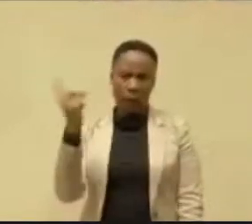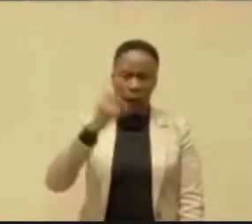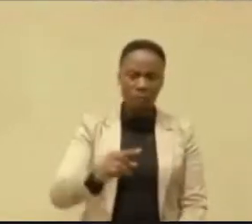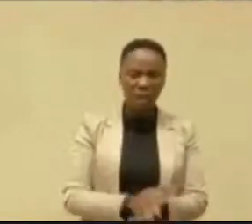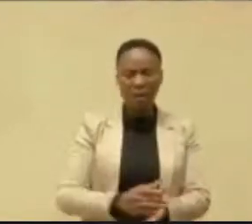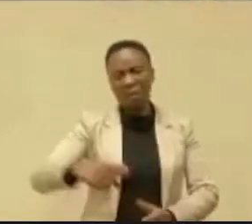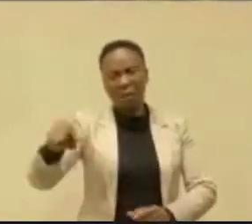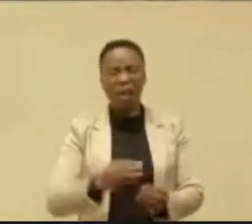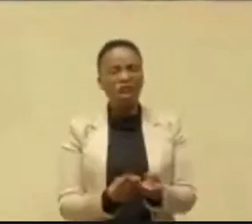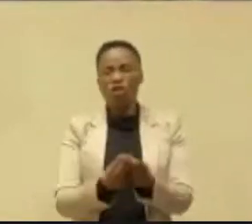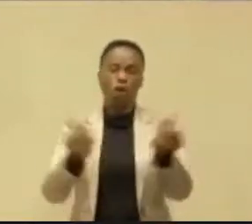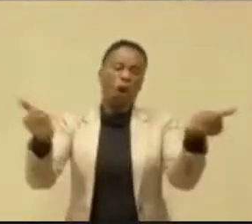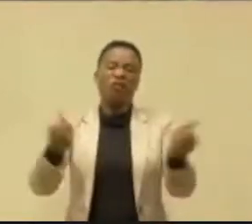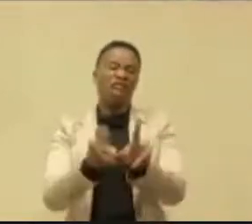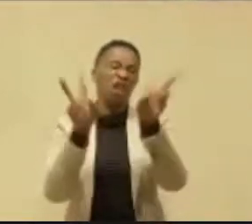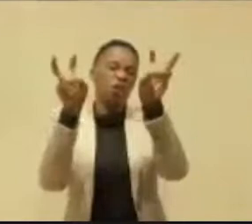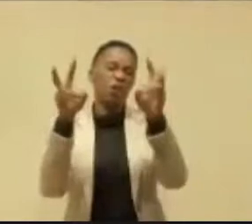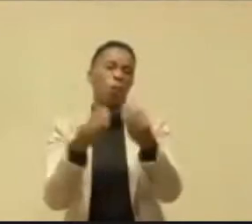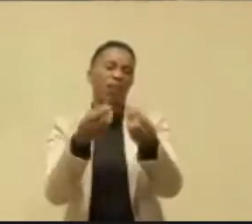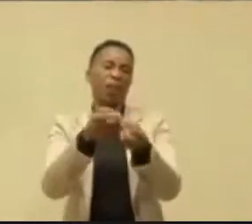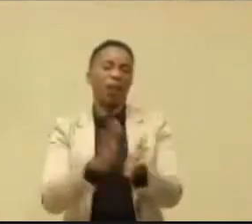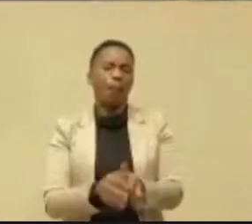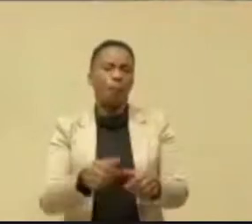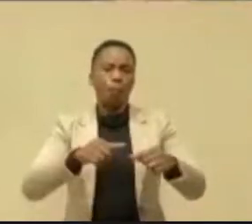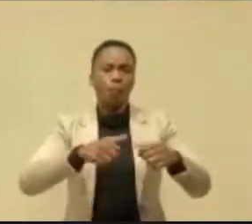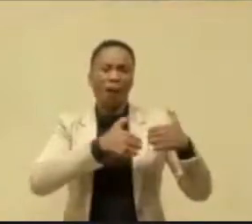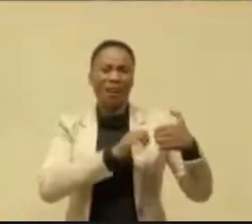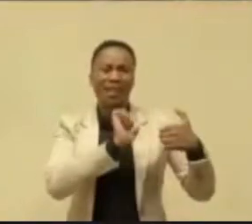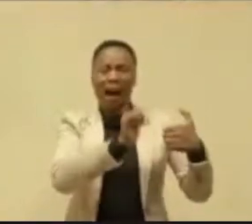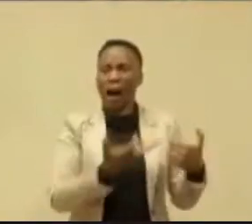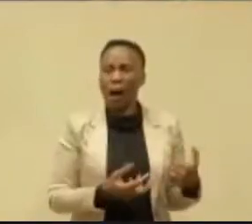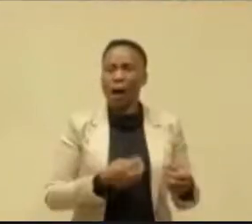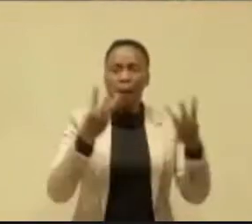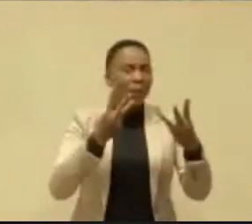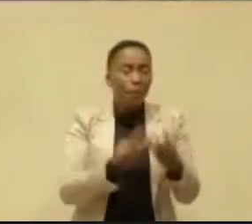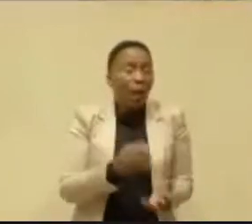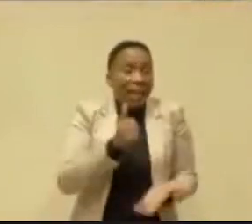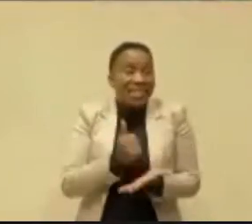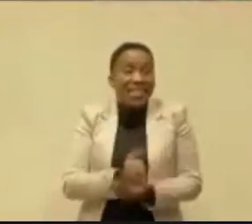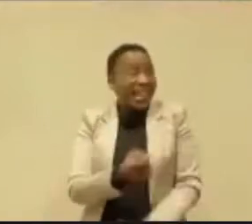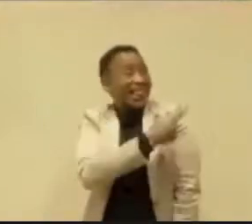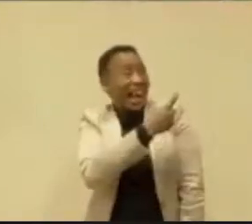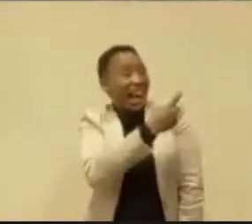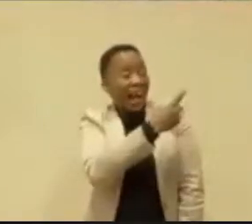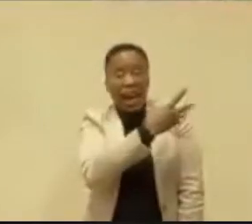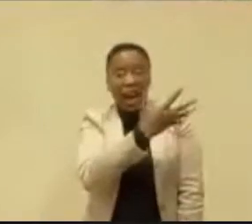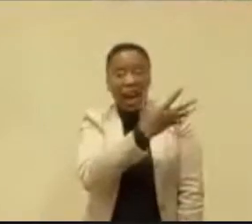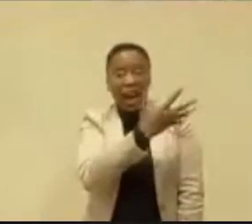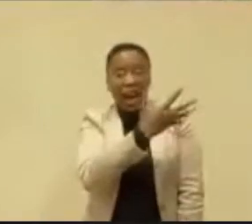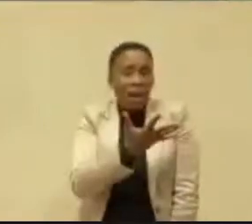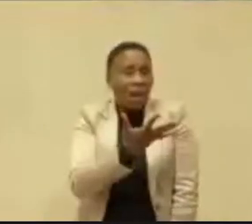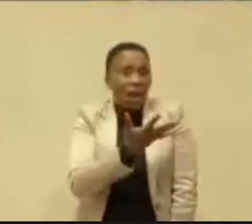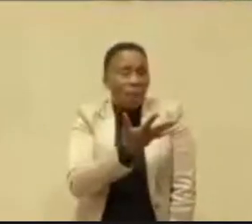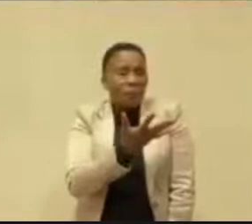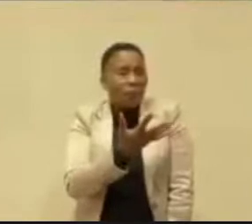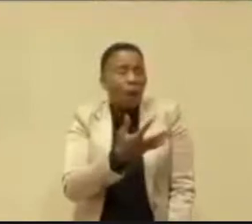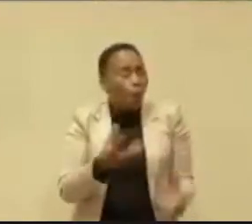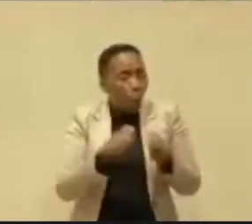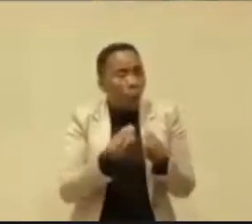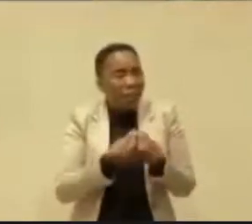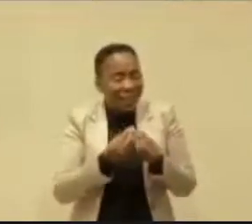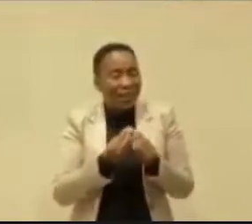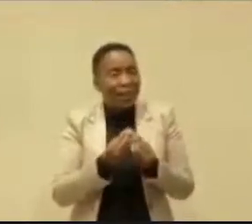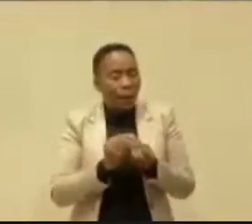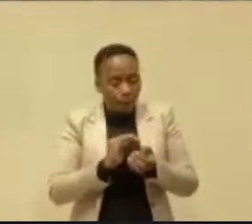issues with your boyfriend people are sitting getting getting engaged protecting others that are not